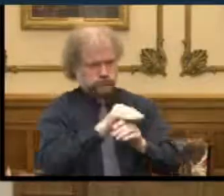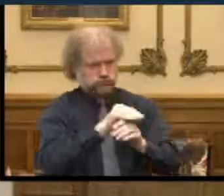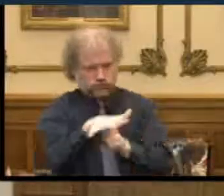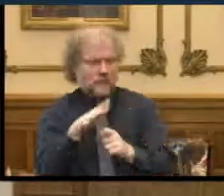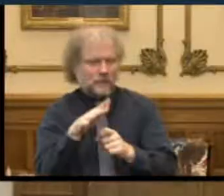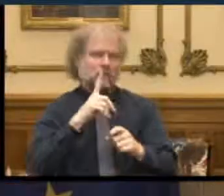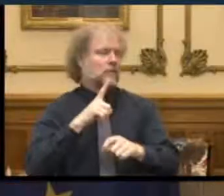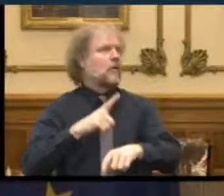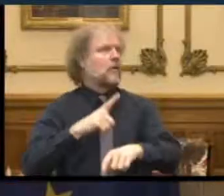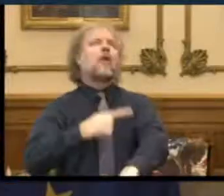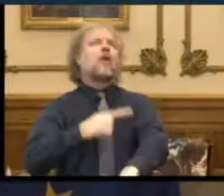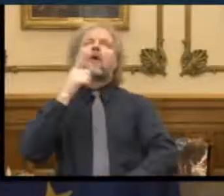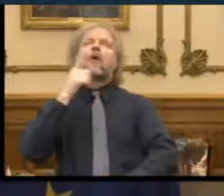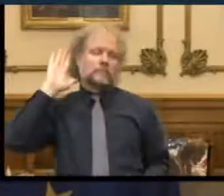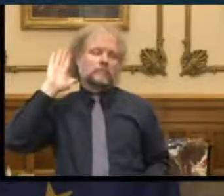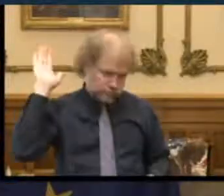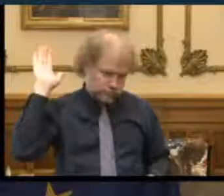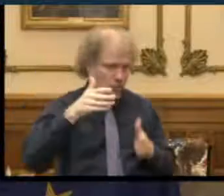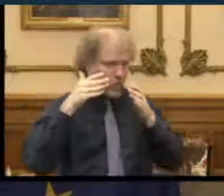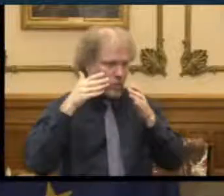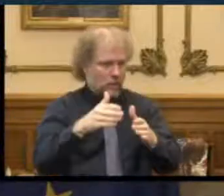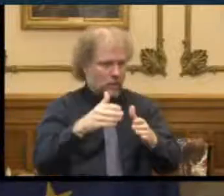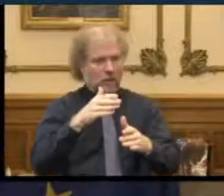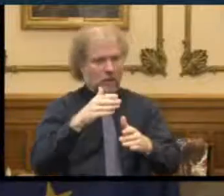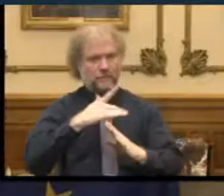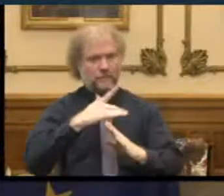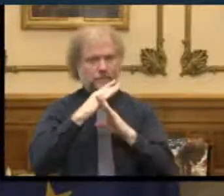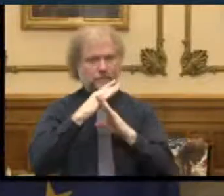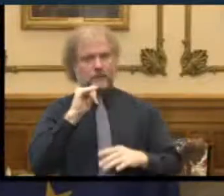go before that herd immunity.